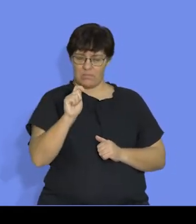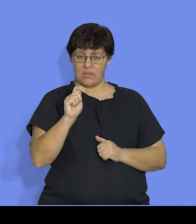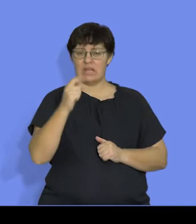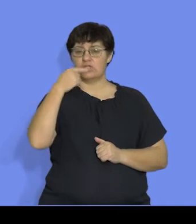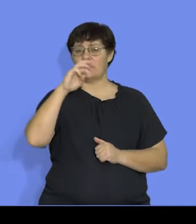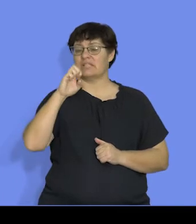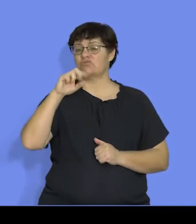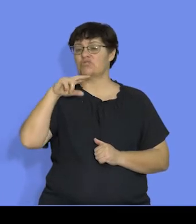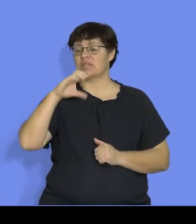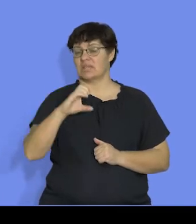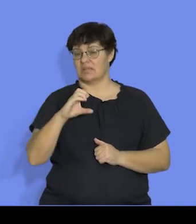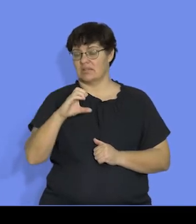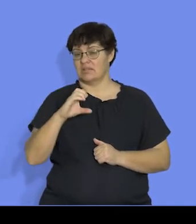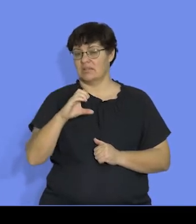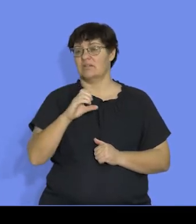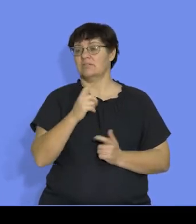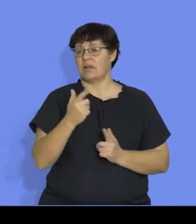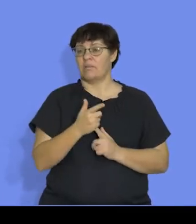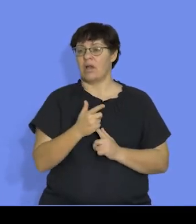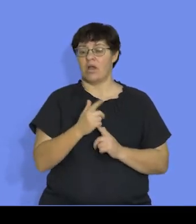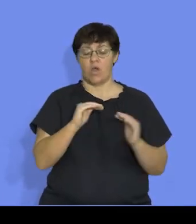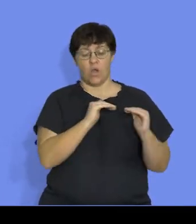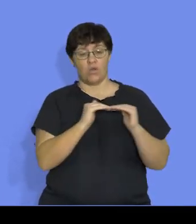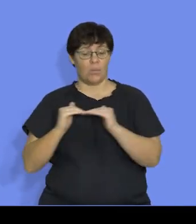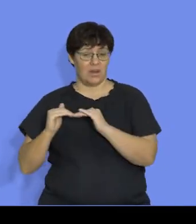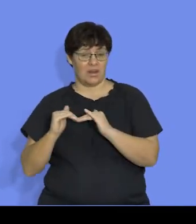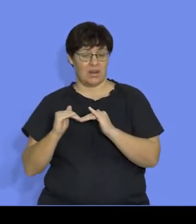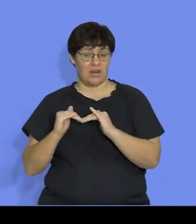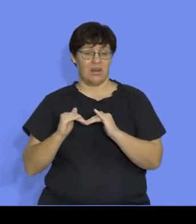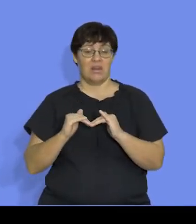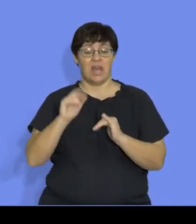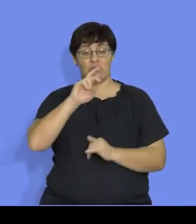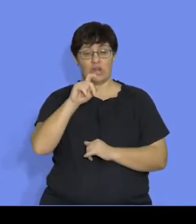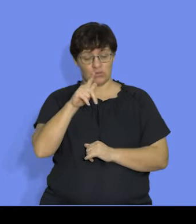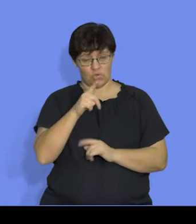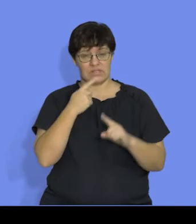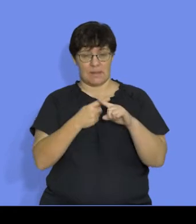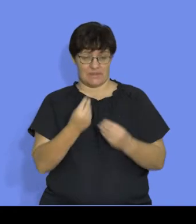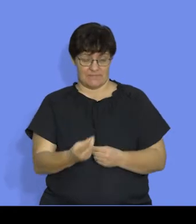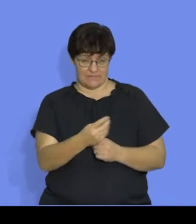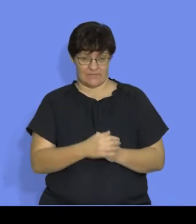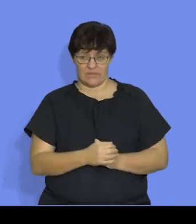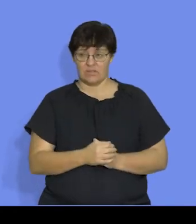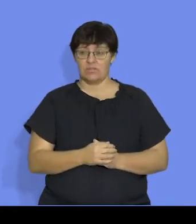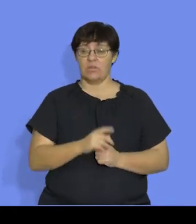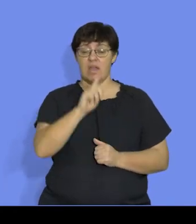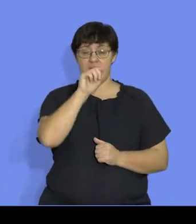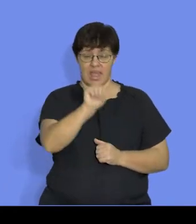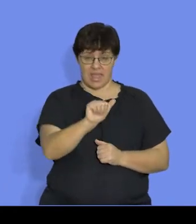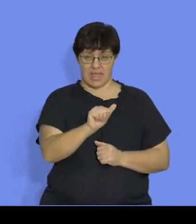geometric sequence is multiplied by the common ratio to get to the next term. So term 2 will